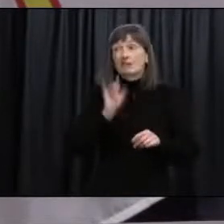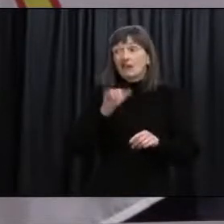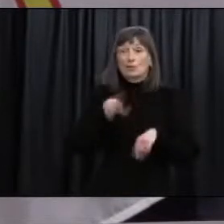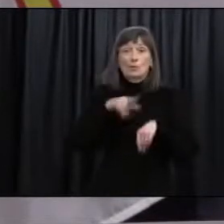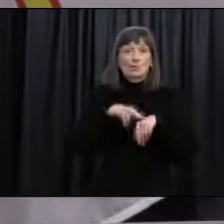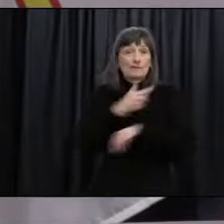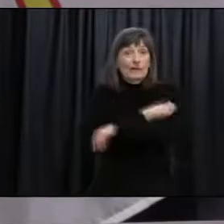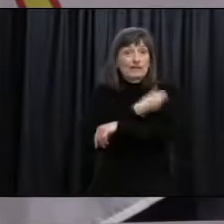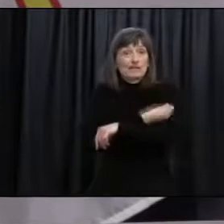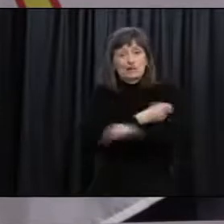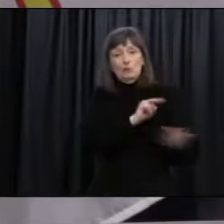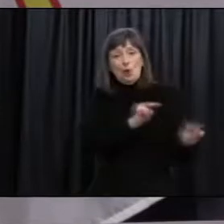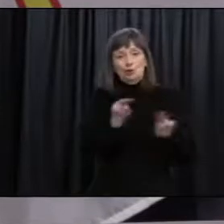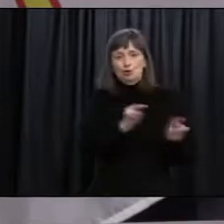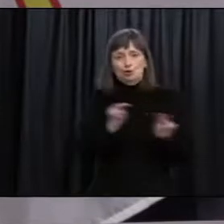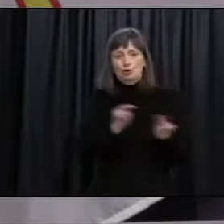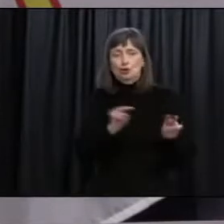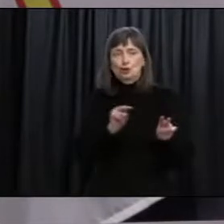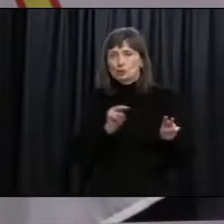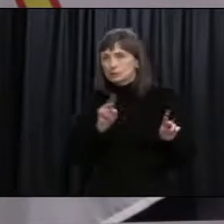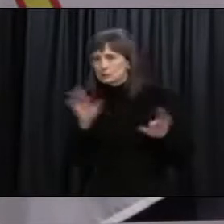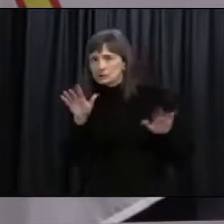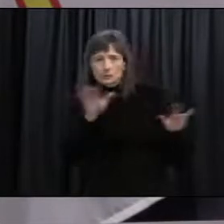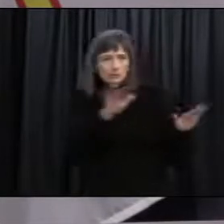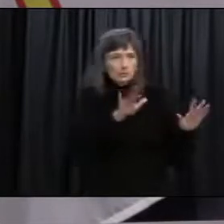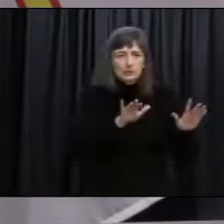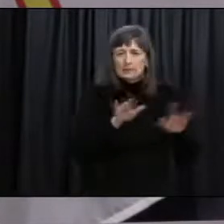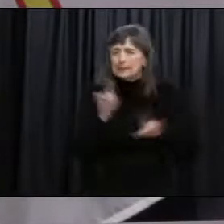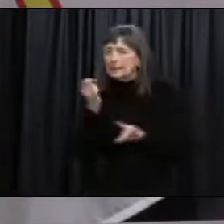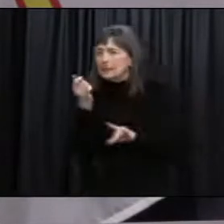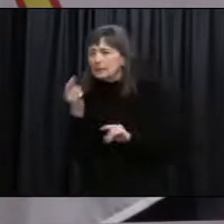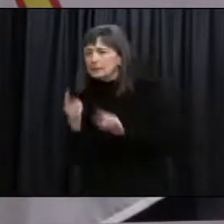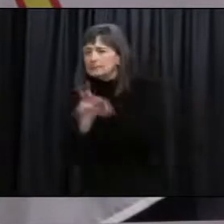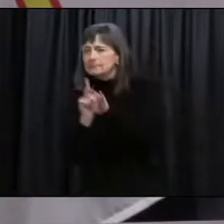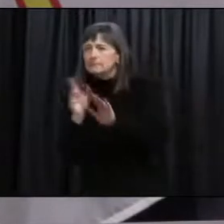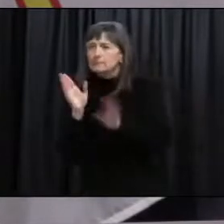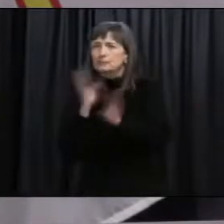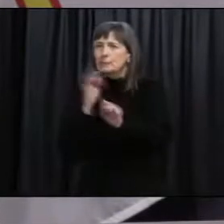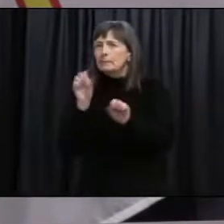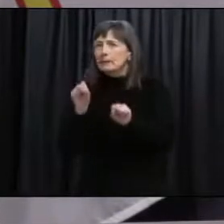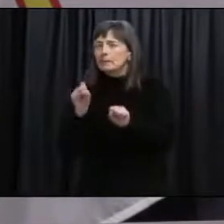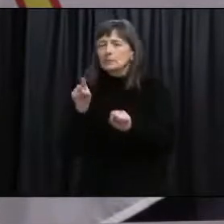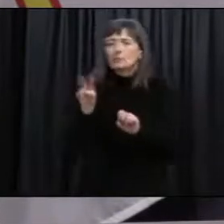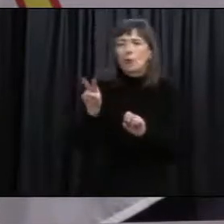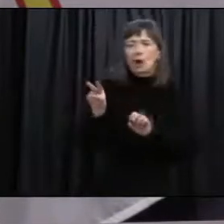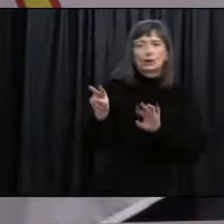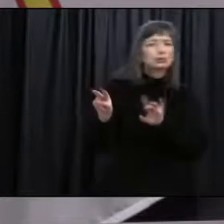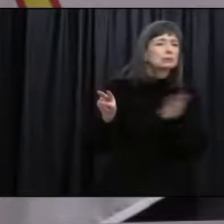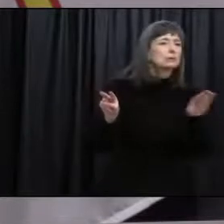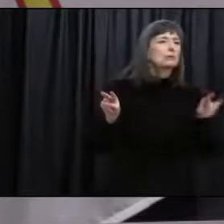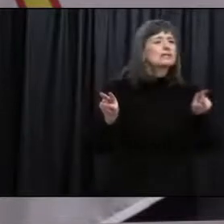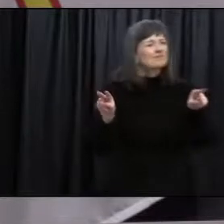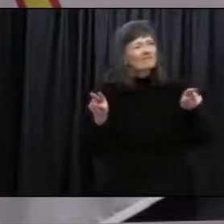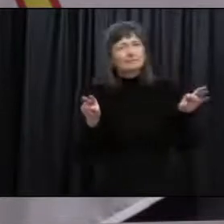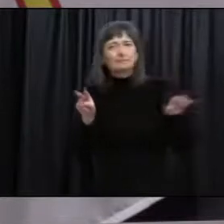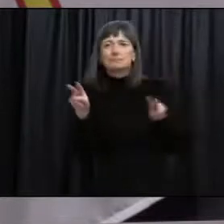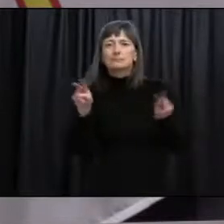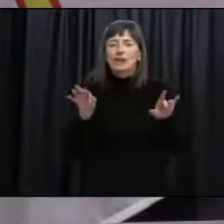all about. It's looking for these signals that can happen and trying to